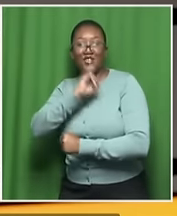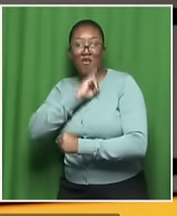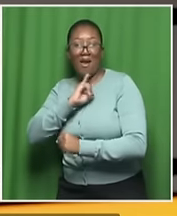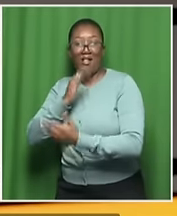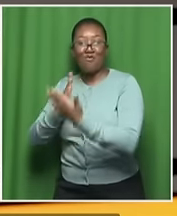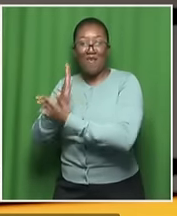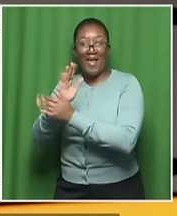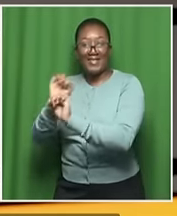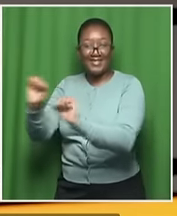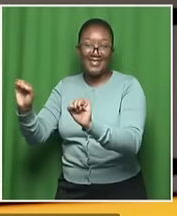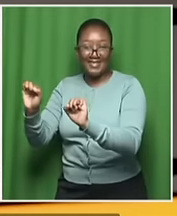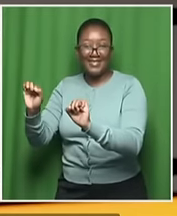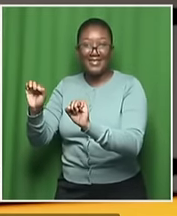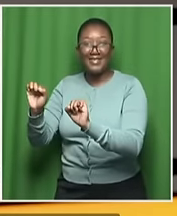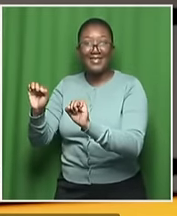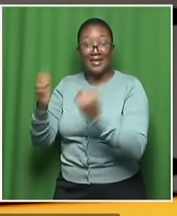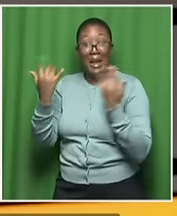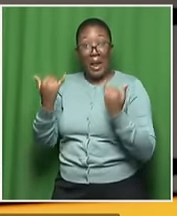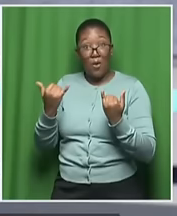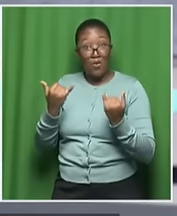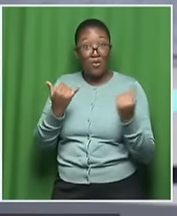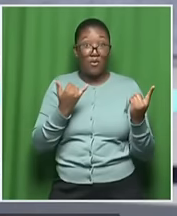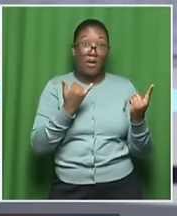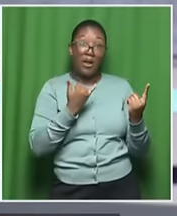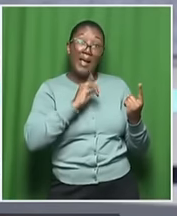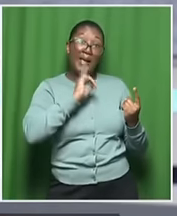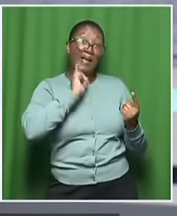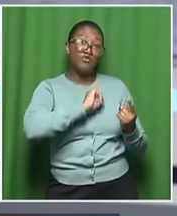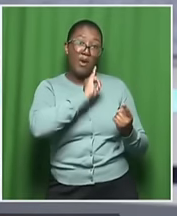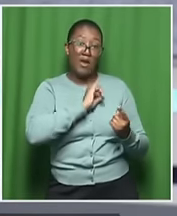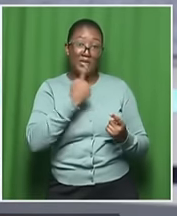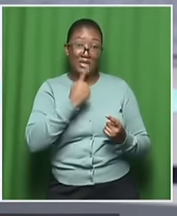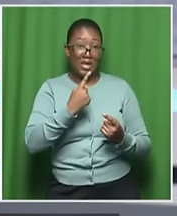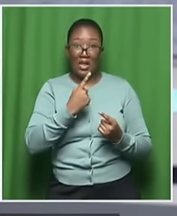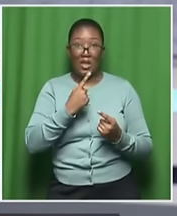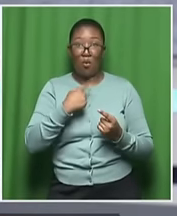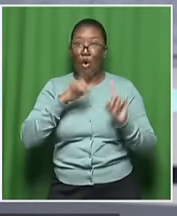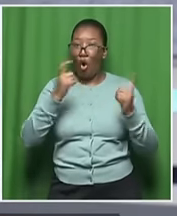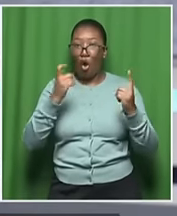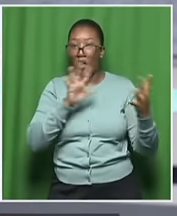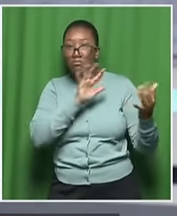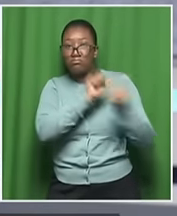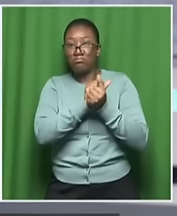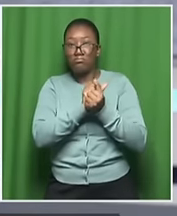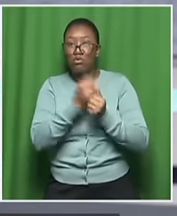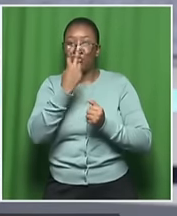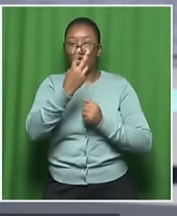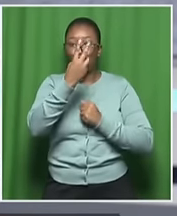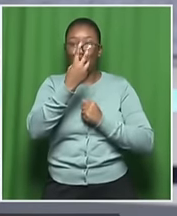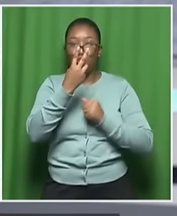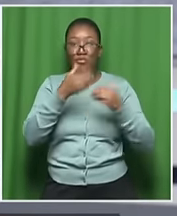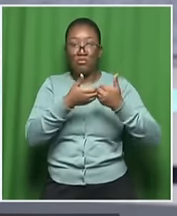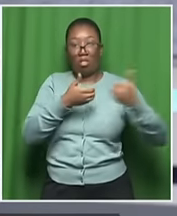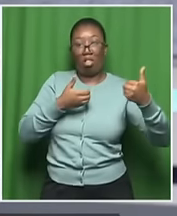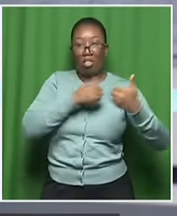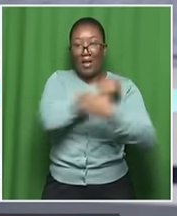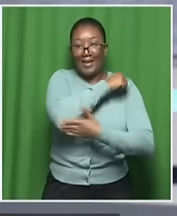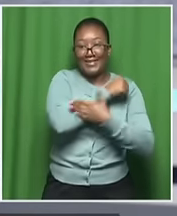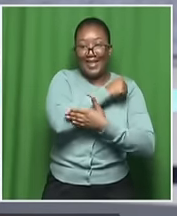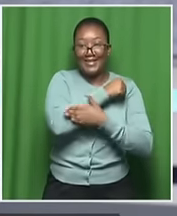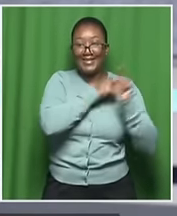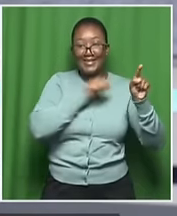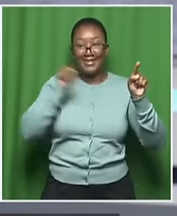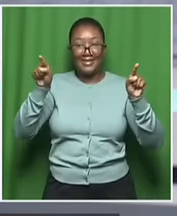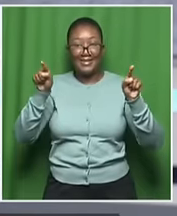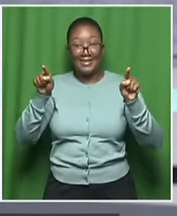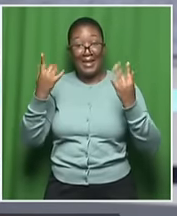So Israel has said that they do not see a two-state solution. And also, when you say Hamas is the aggressor,